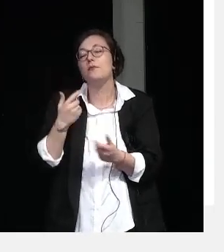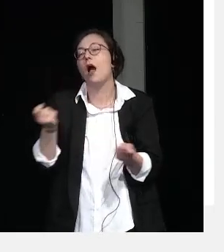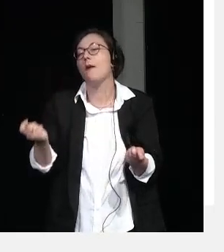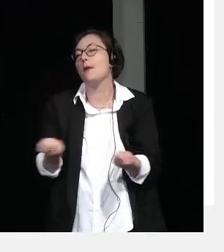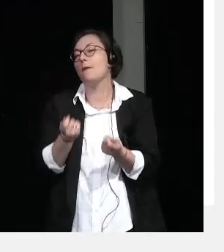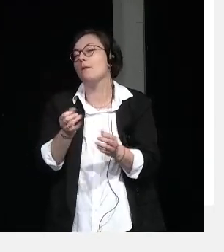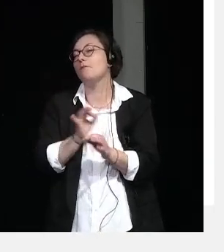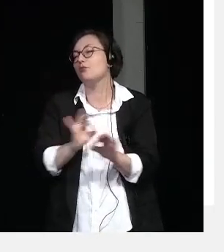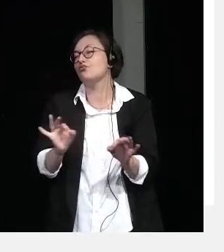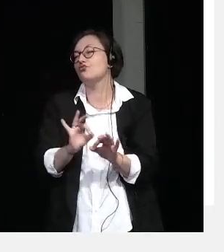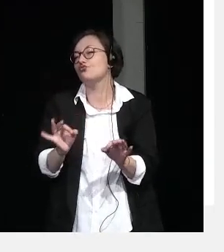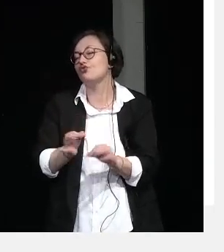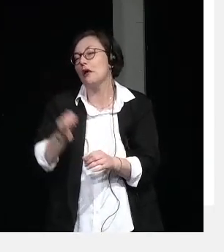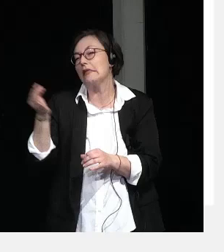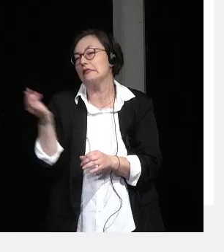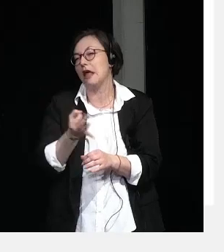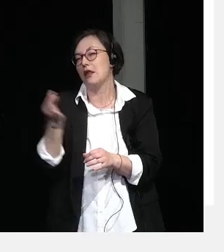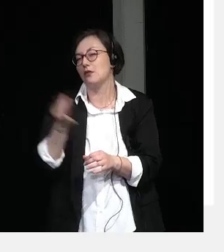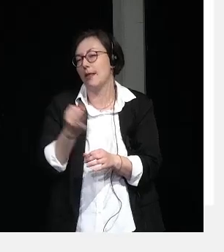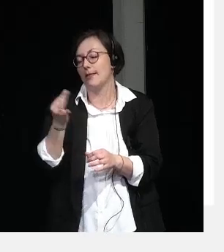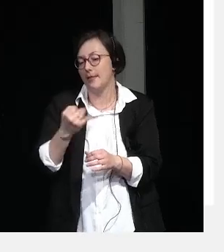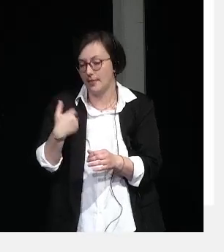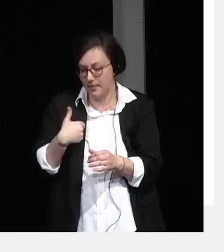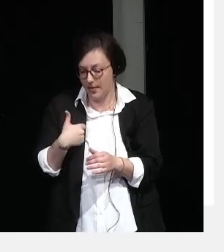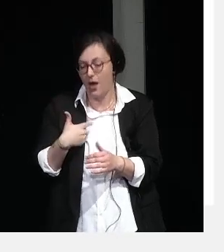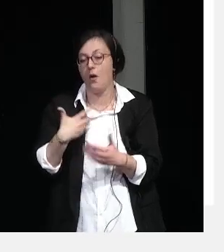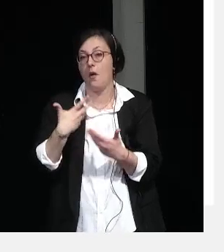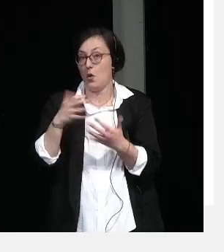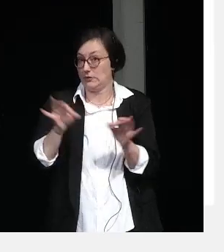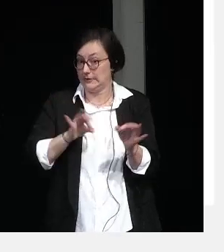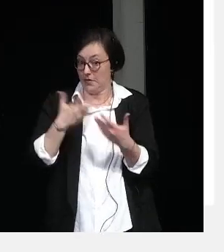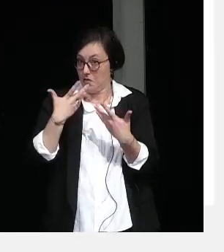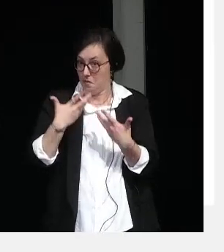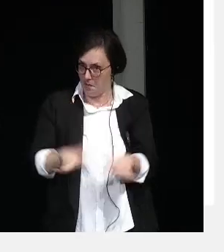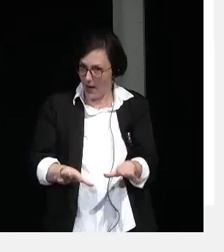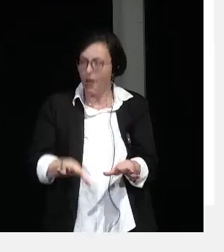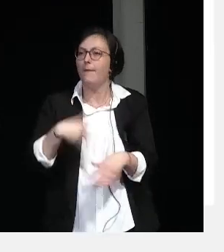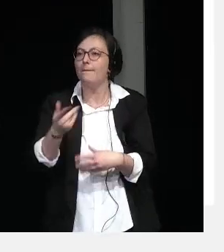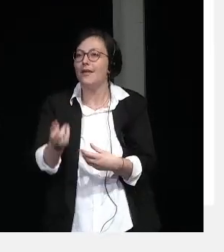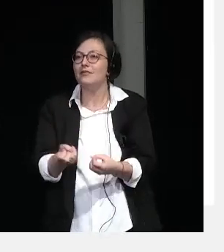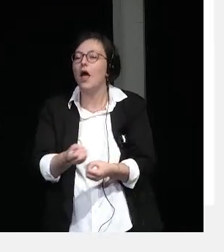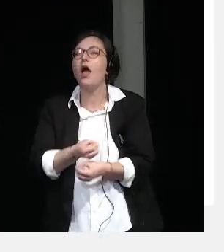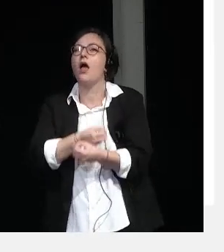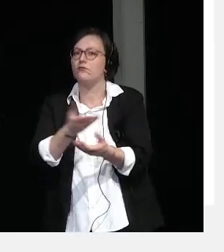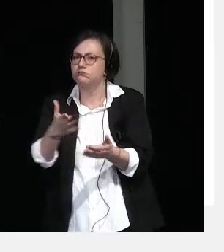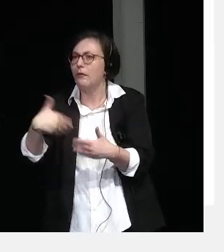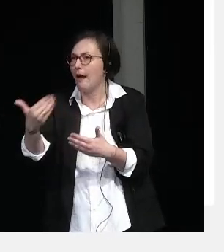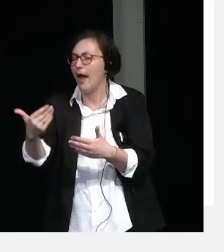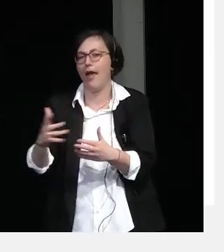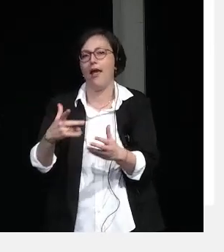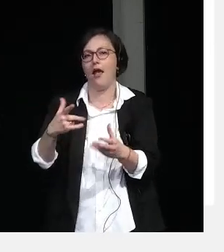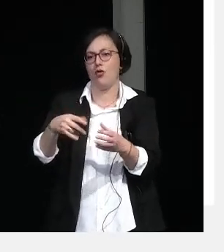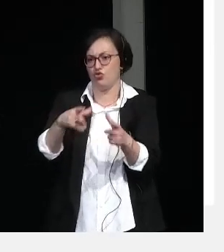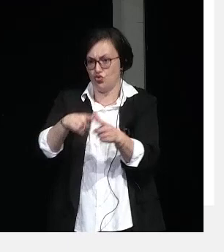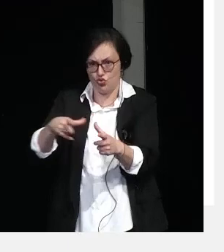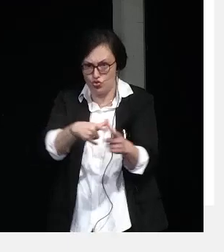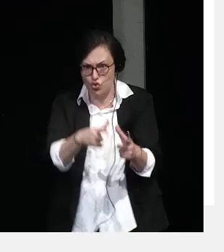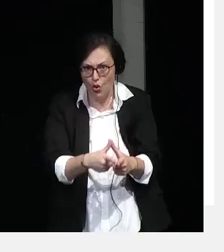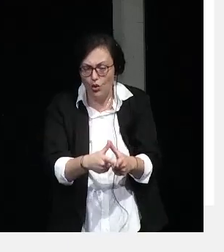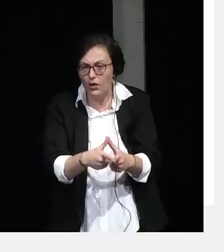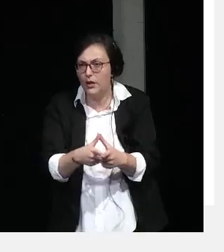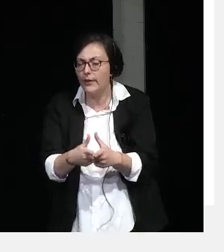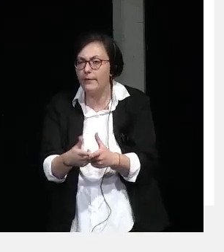it, and then you're out of money and like people, and you can't fix it.